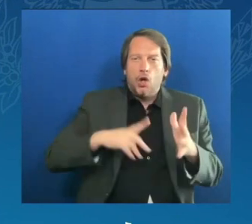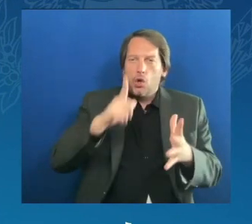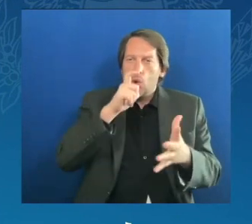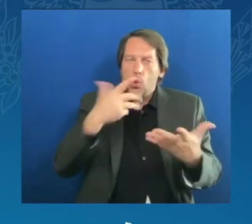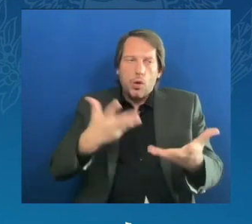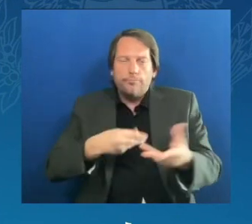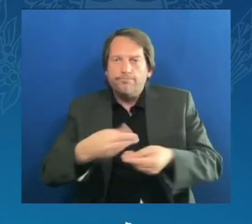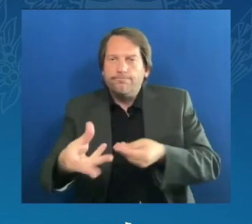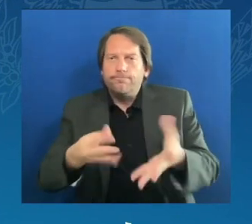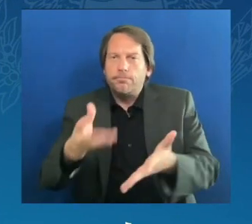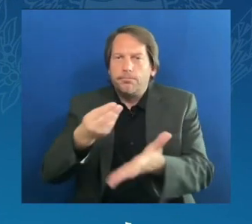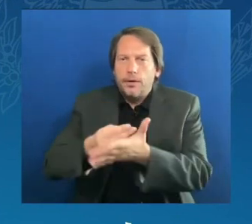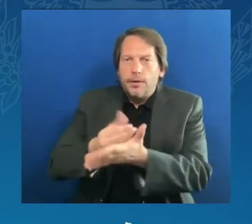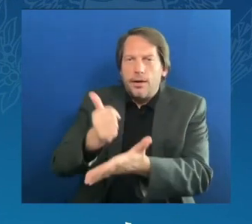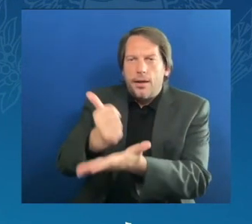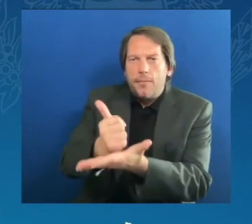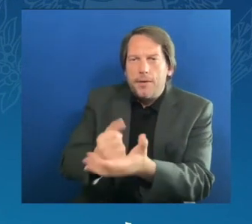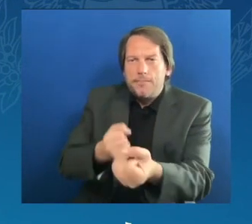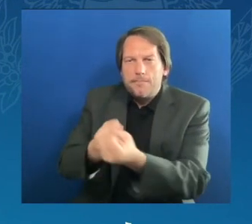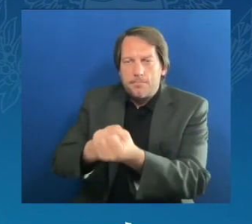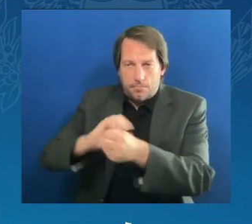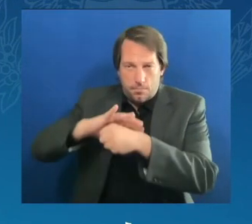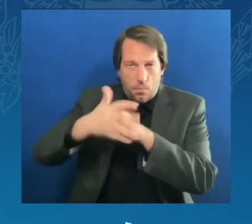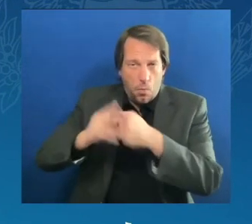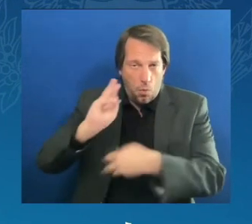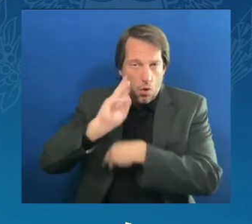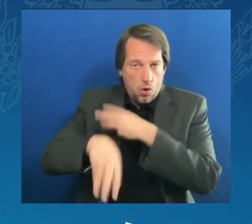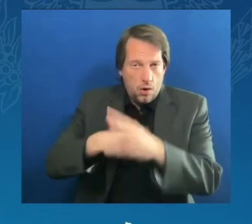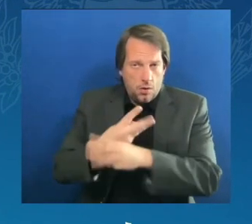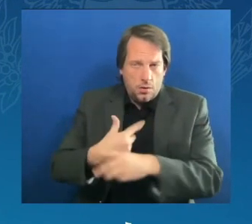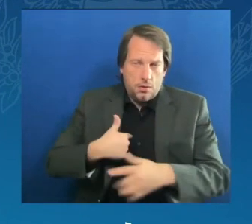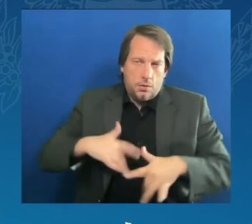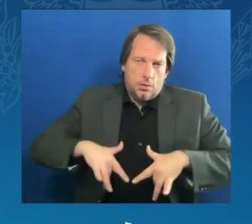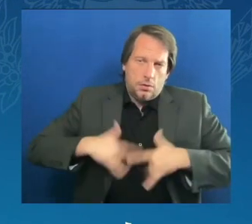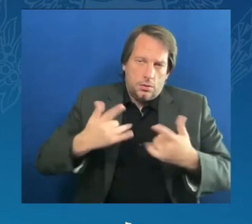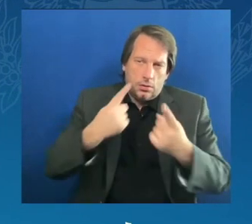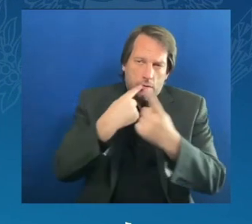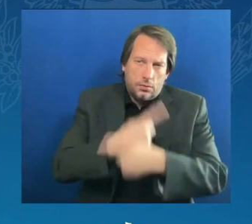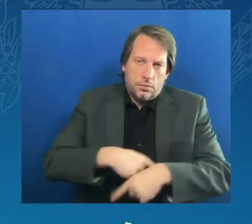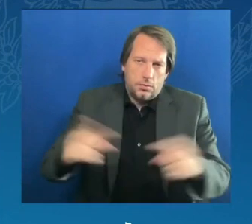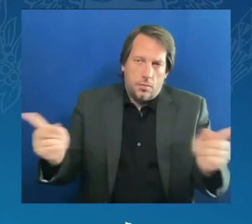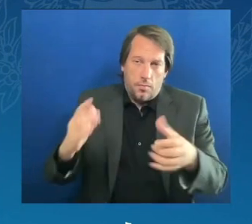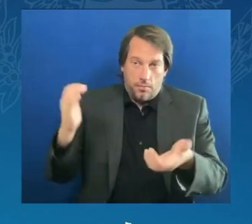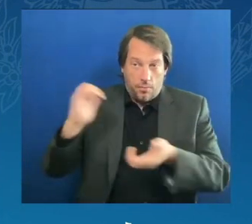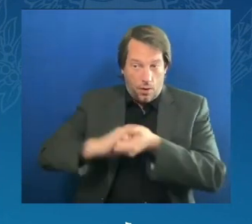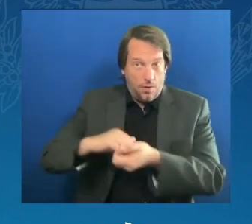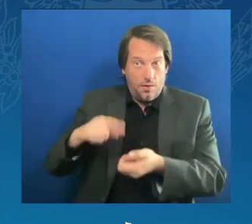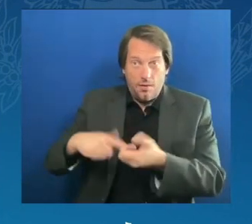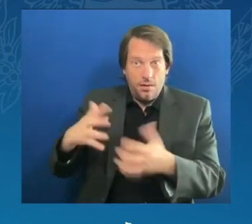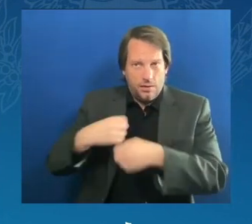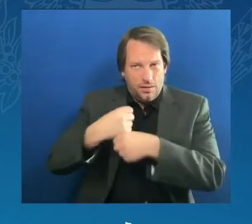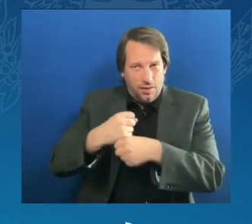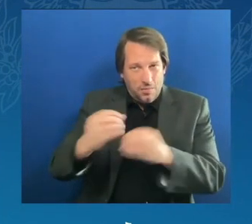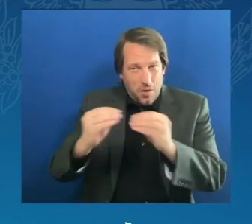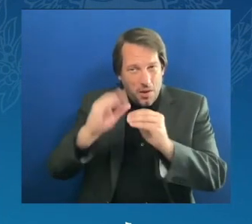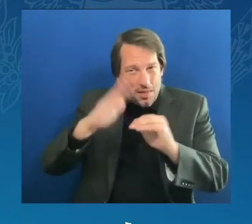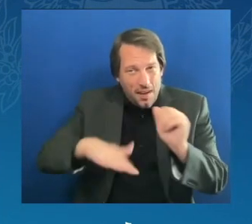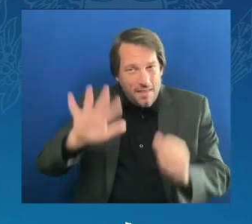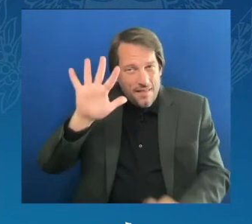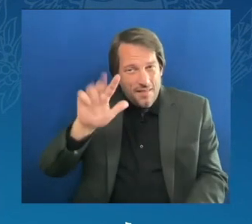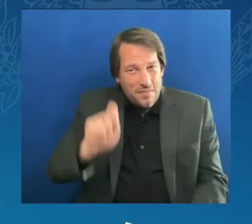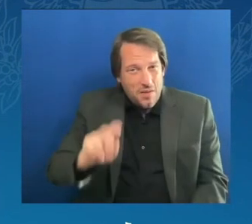$5.2 billion in private sector commitments, with more than 50 companies representing financial